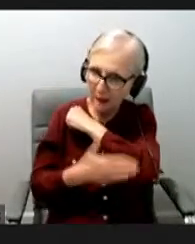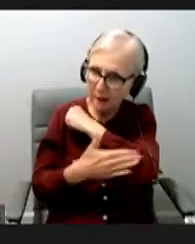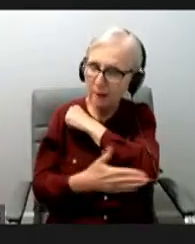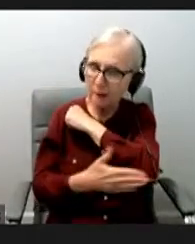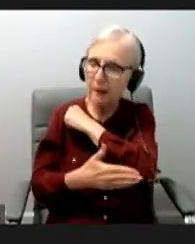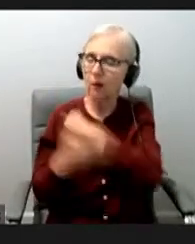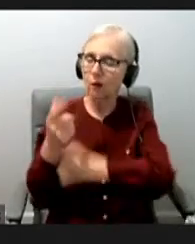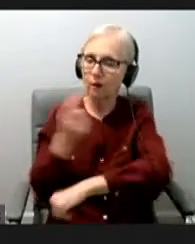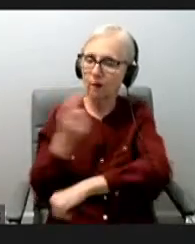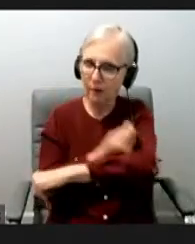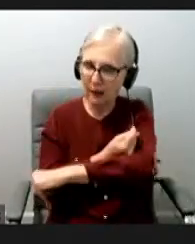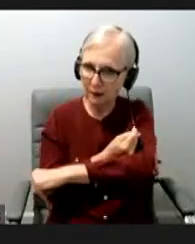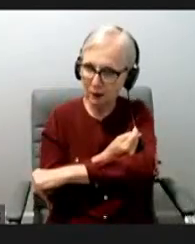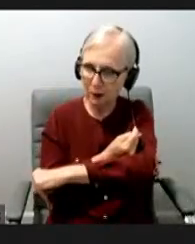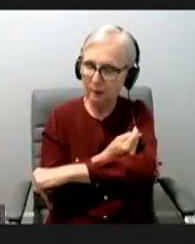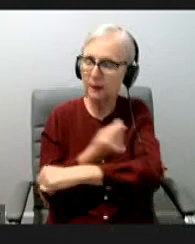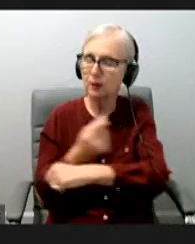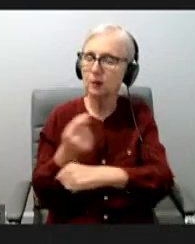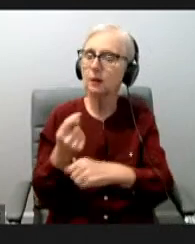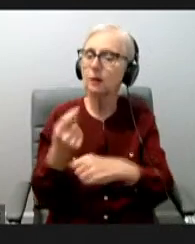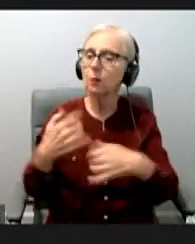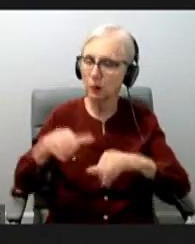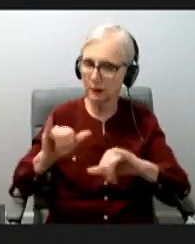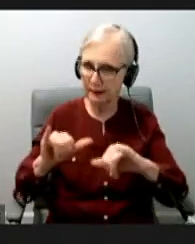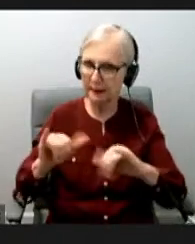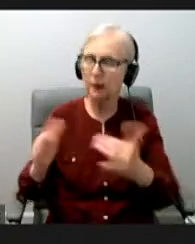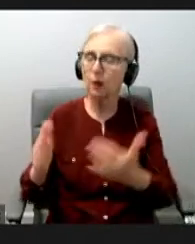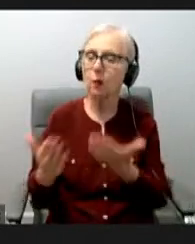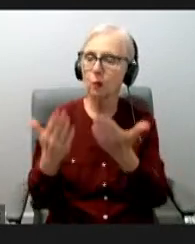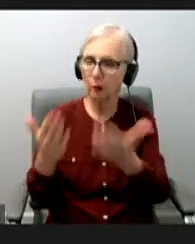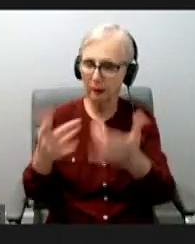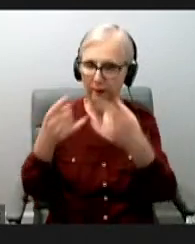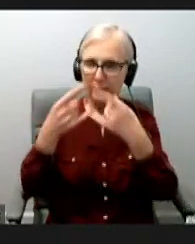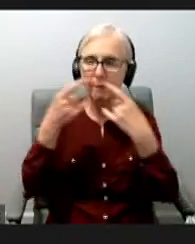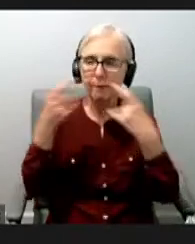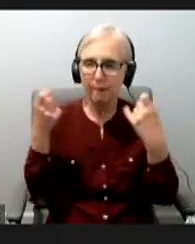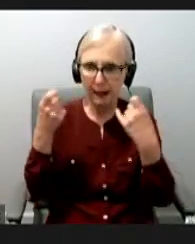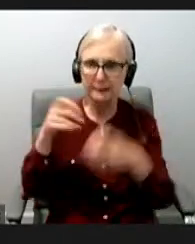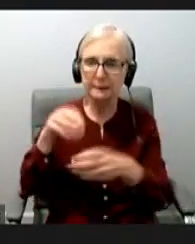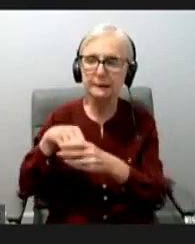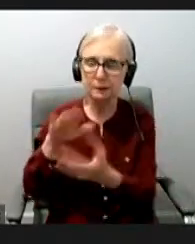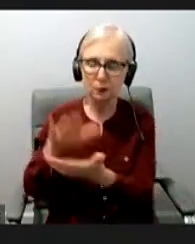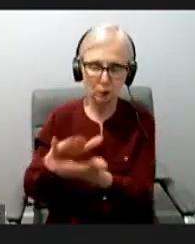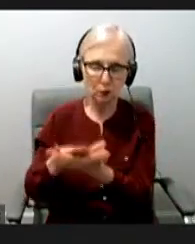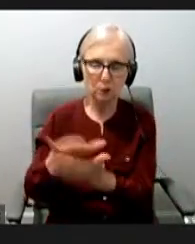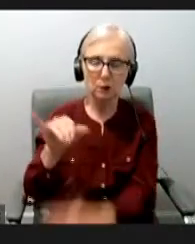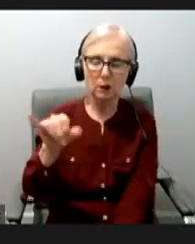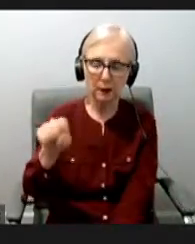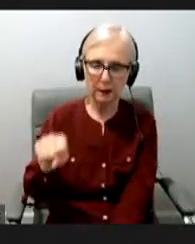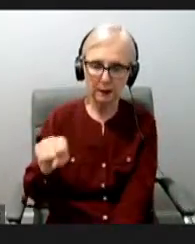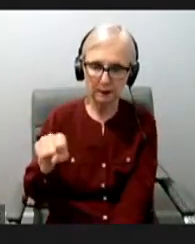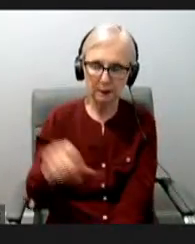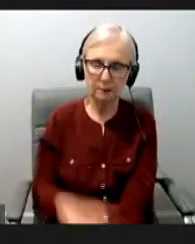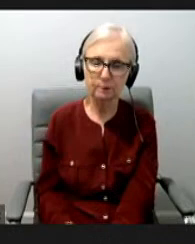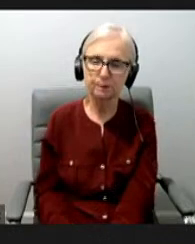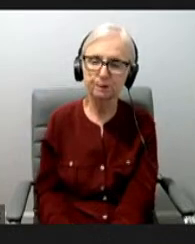status, the state does recommend masks be used in schools. Right. Taylor?